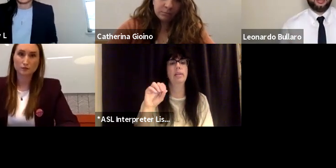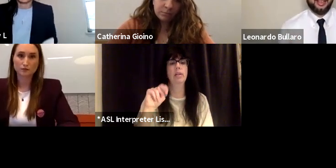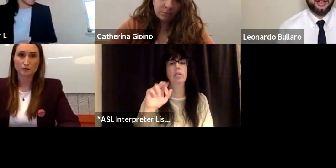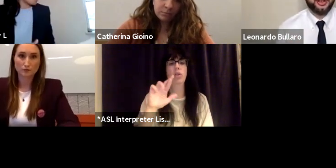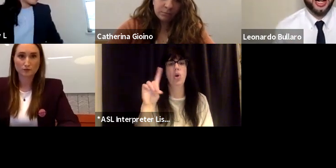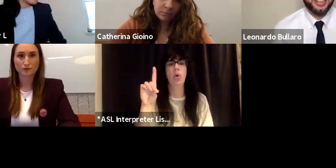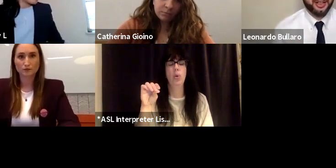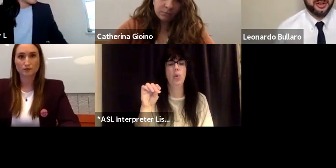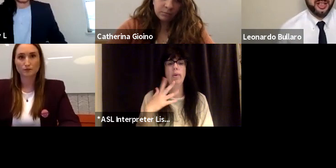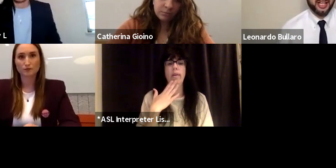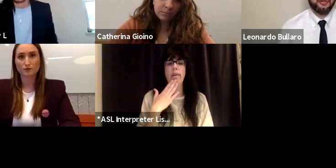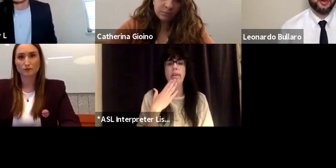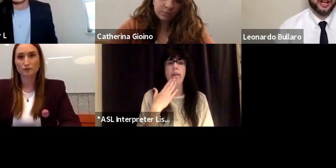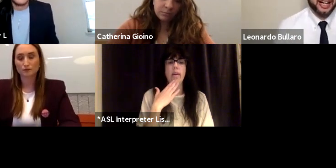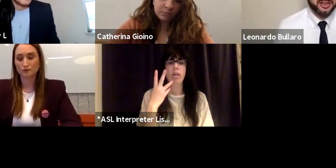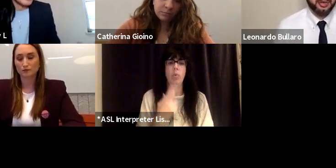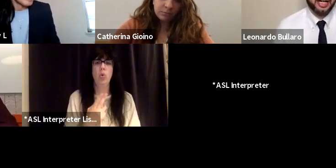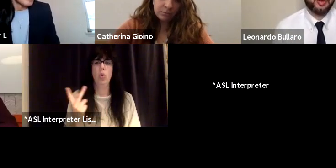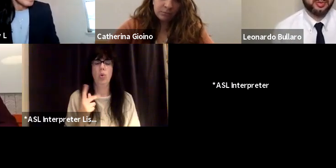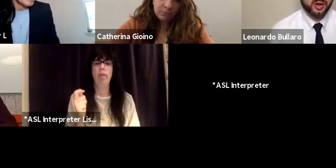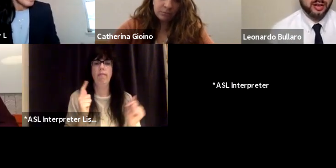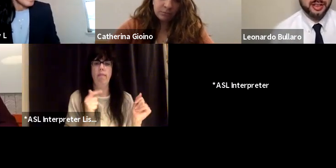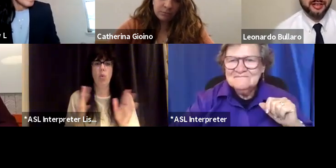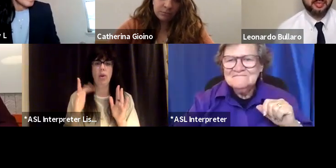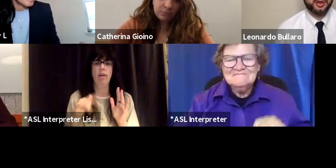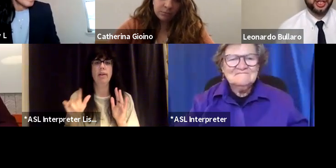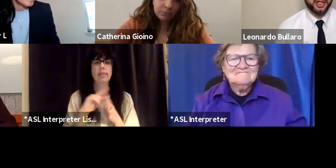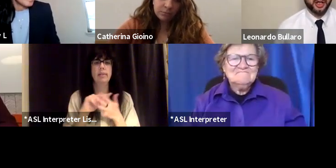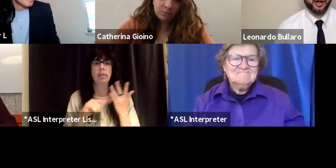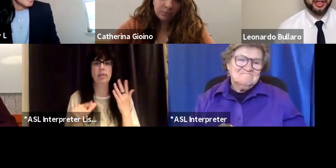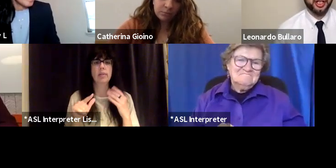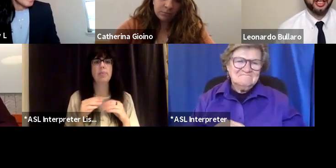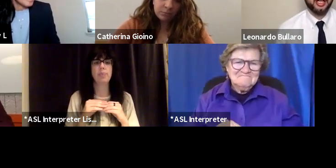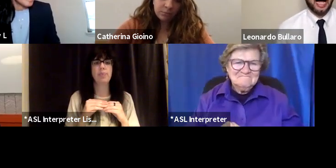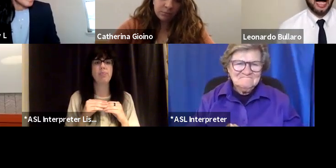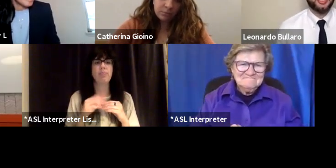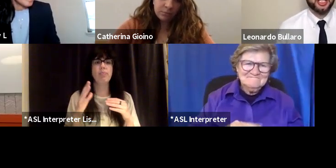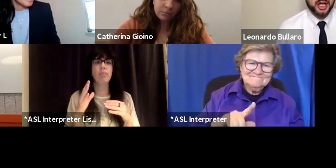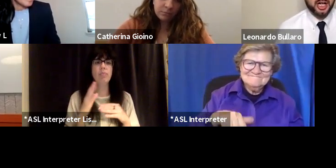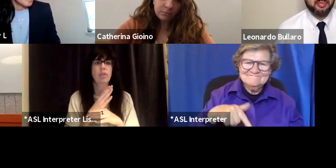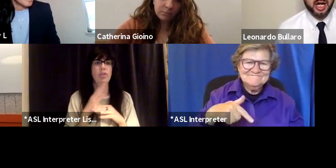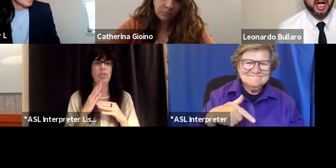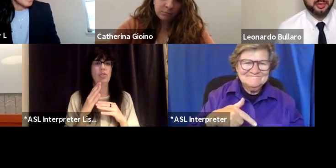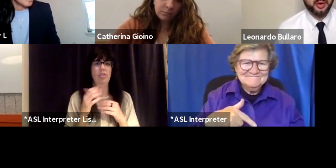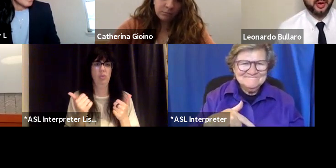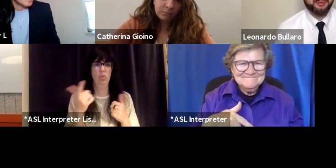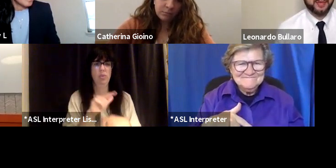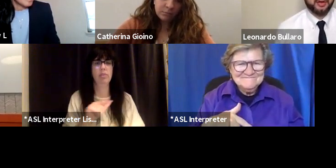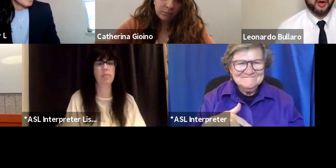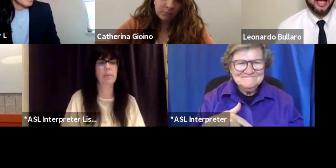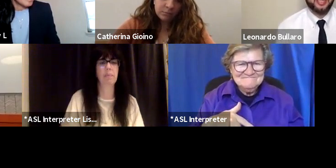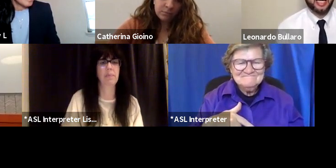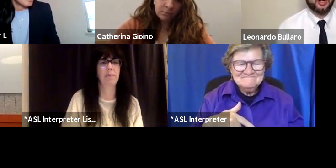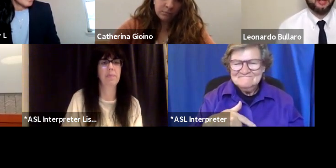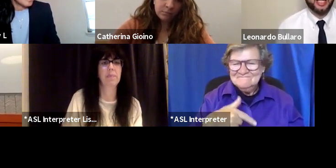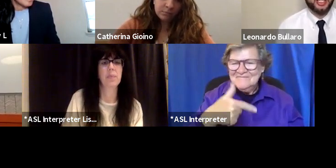Bullaro. Thank you, Sky. Thank you, Steve. Thank you for organizing this platform so all of us have an opportunity to share our vision. I'm an education entrepreneur.